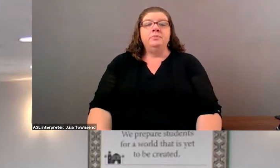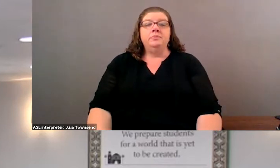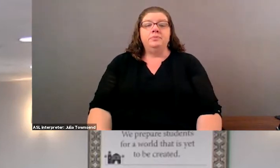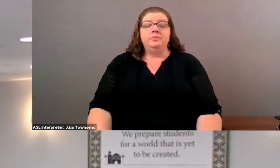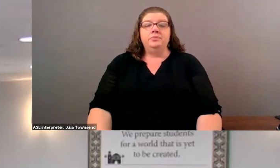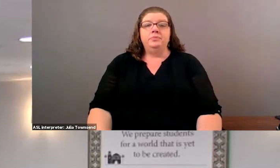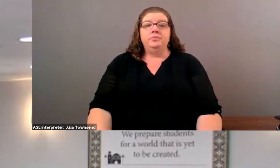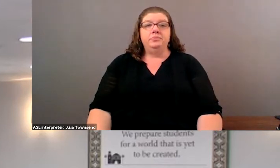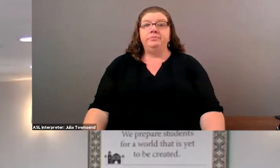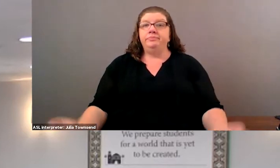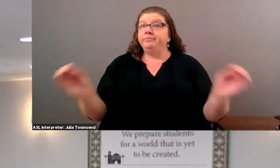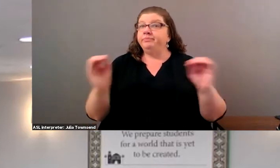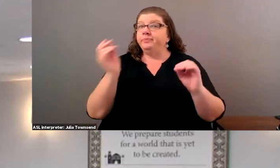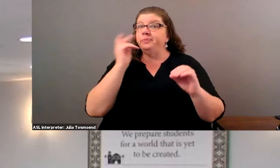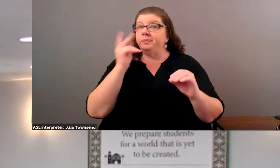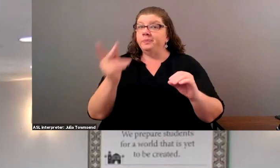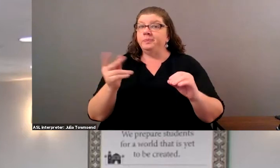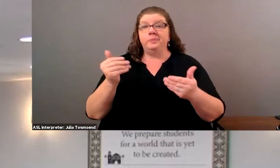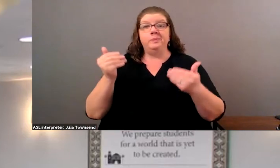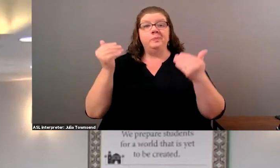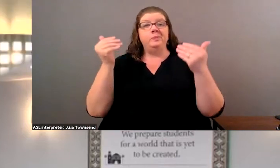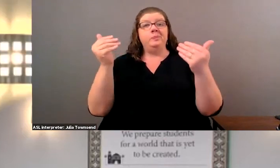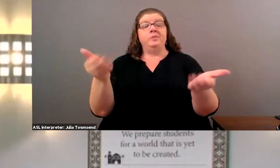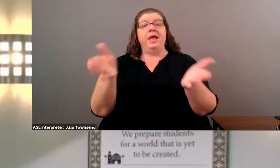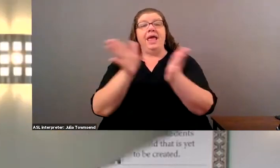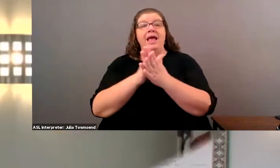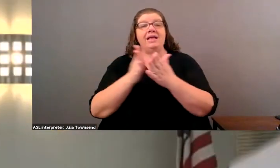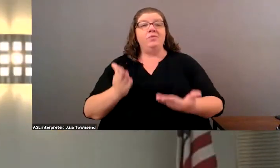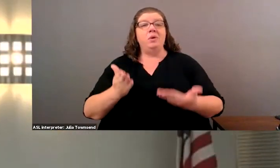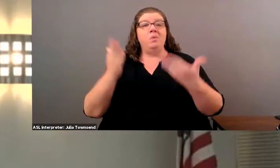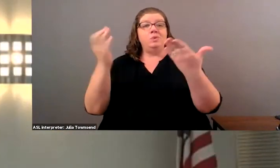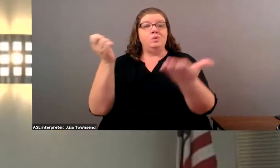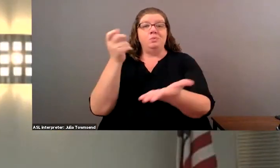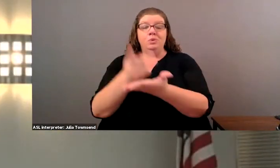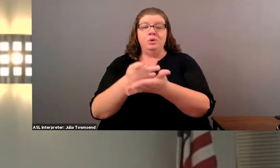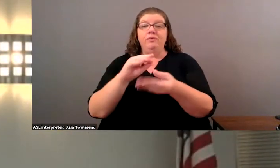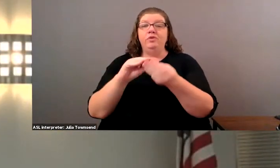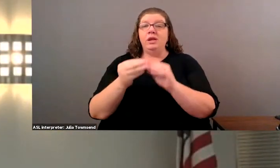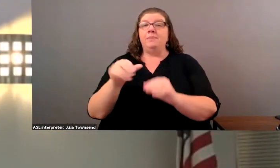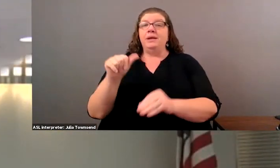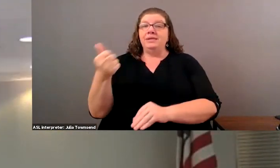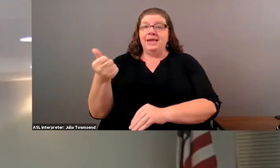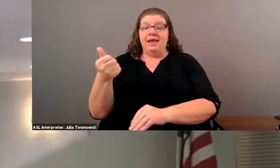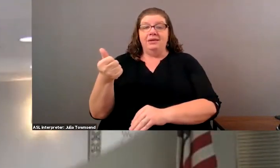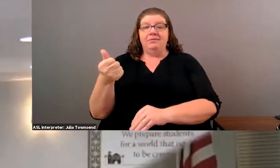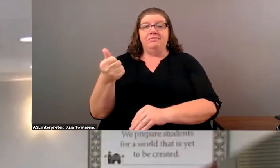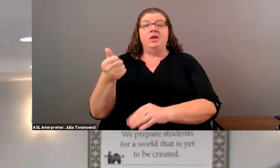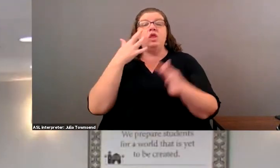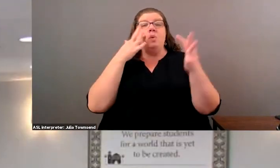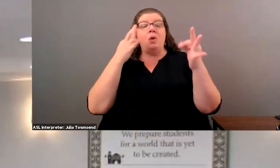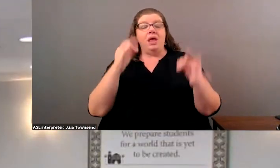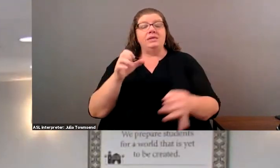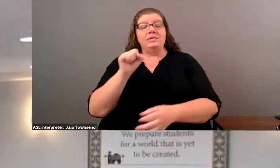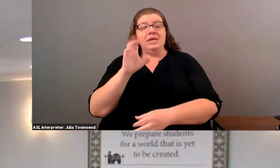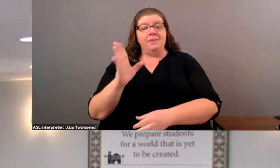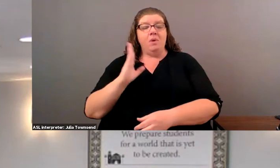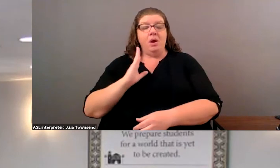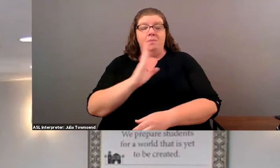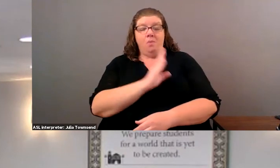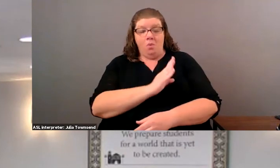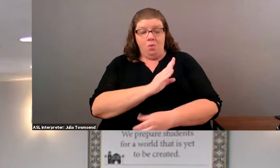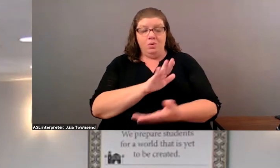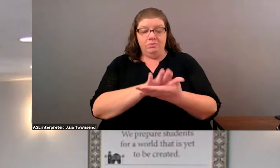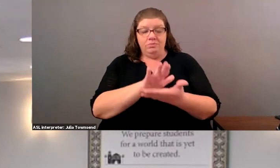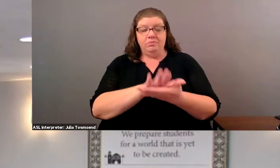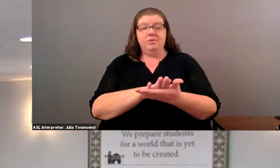Seeing none, I'm going to go forward and ask for a motion to approve item number 10, the resolution of the Santa Barbara Unified School Board requesting a